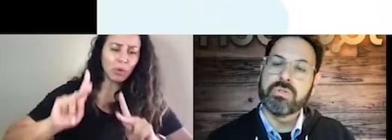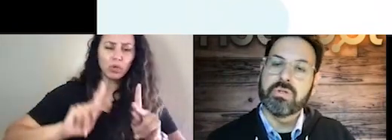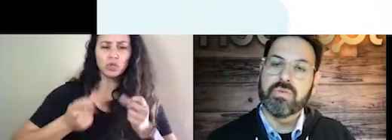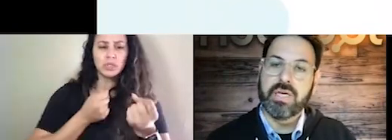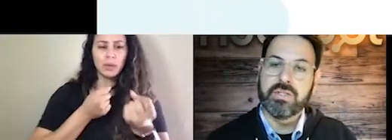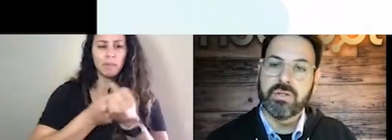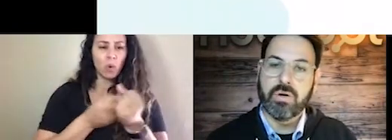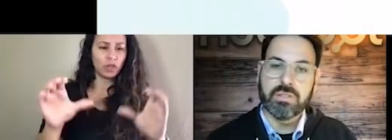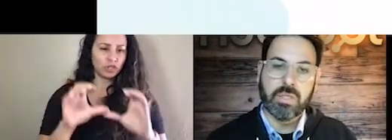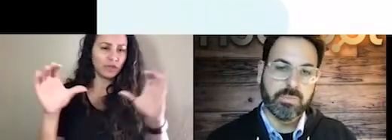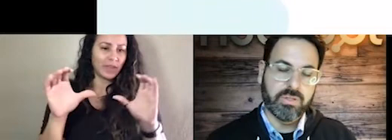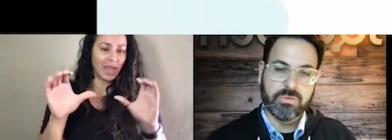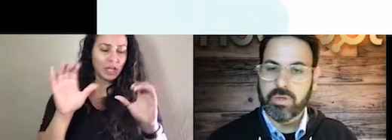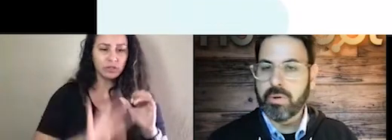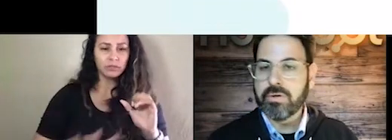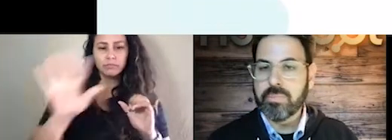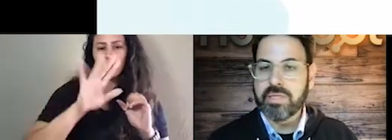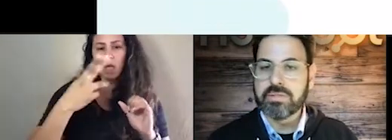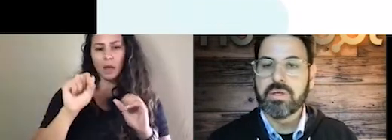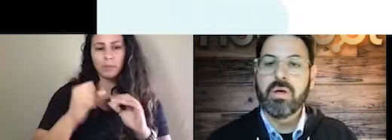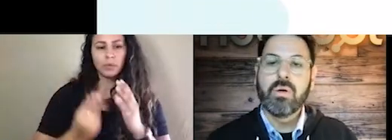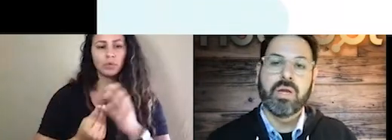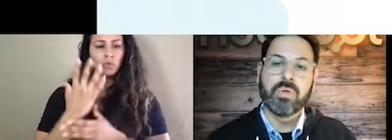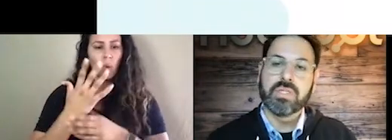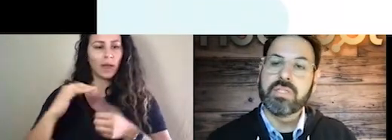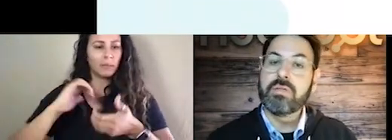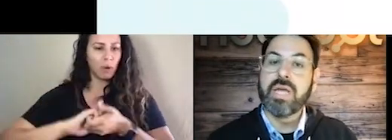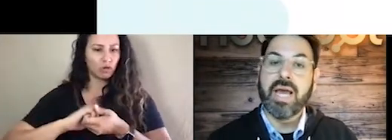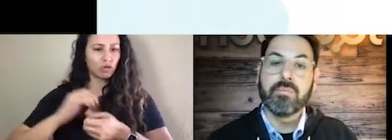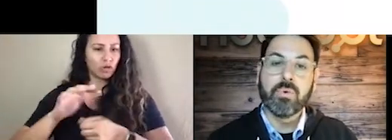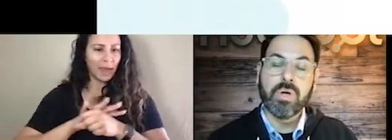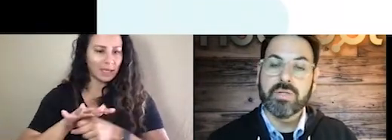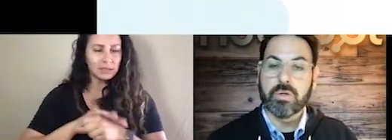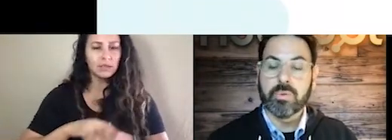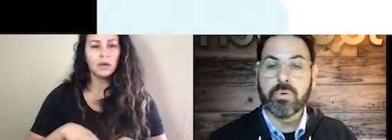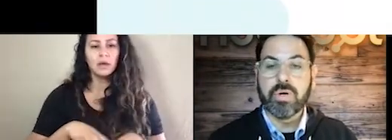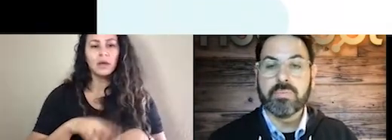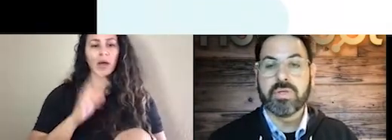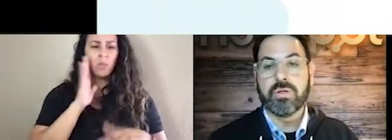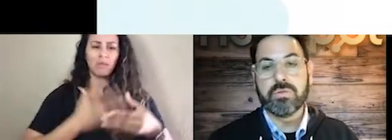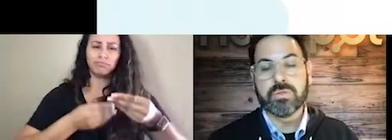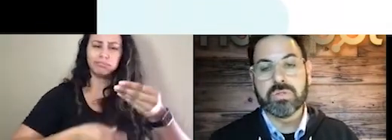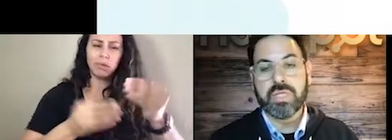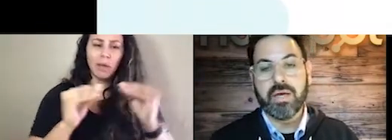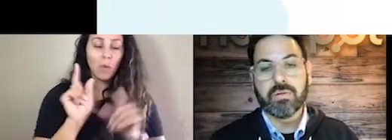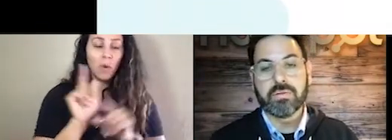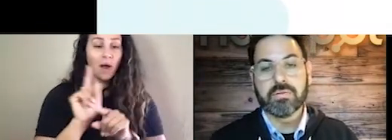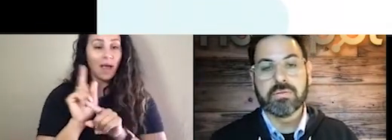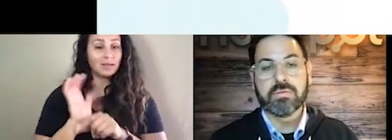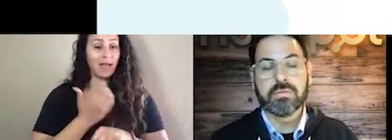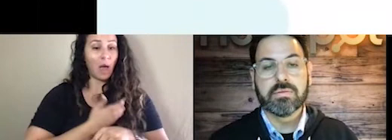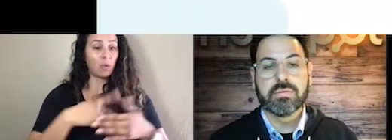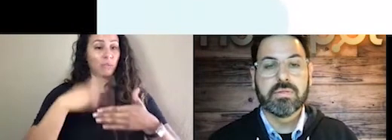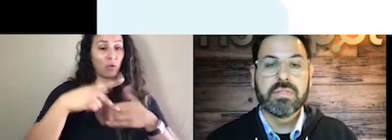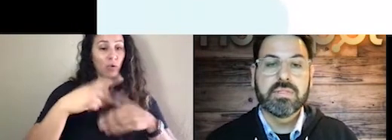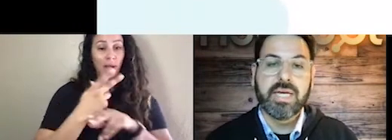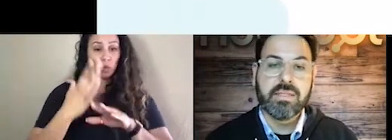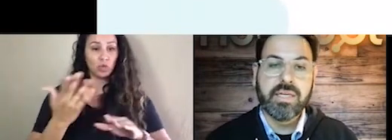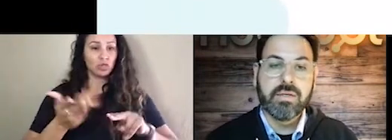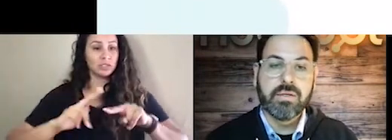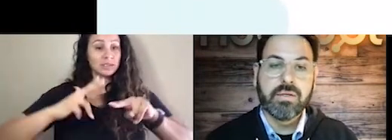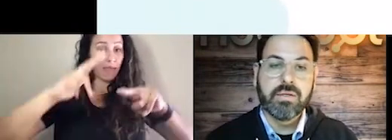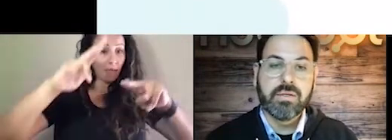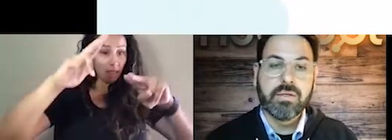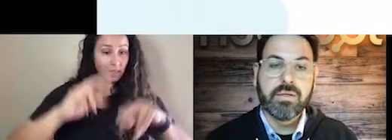support the certification across HubSpot's growing partner base, and we'll continue to add more as our programs and our users scale.